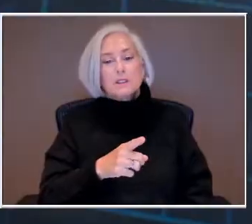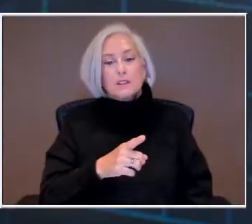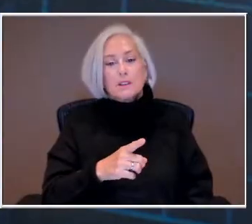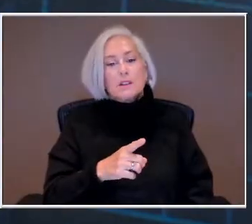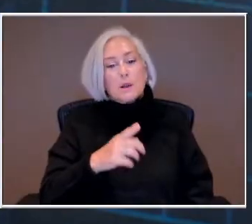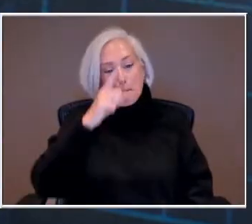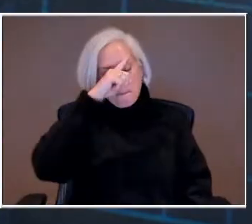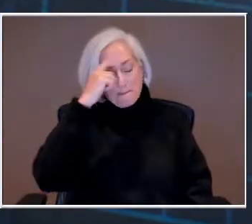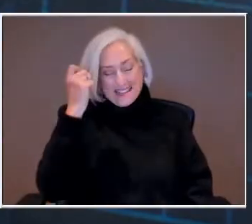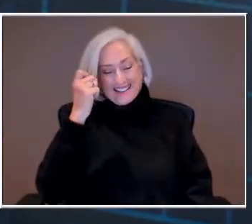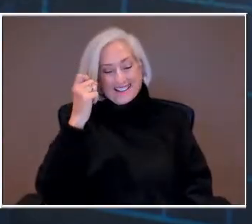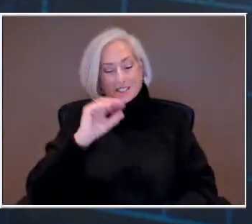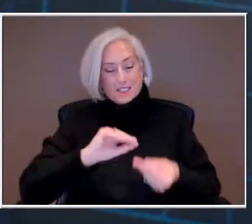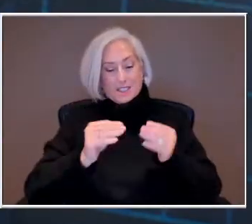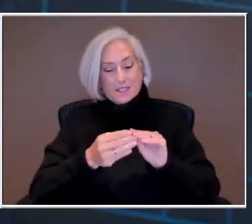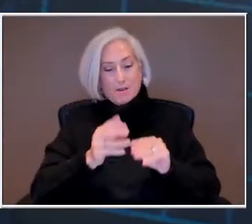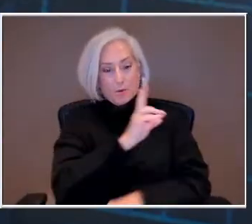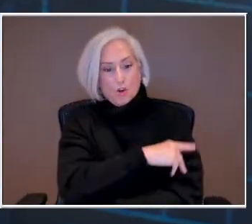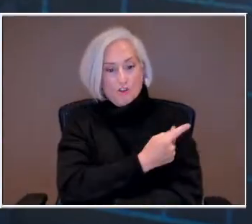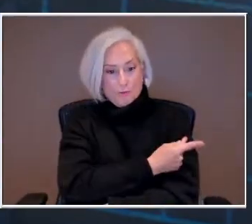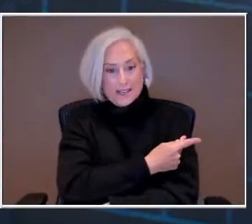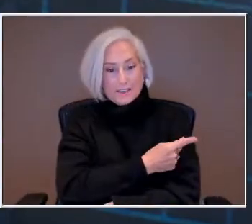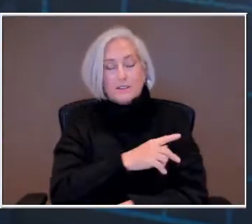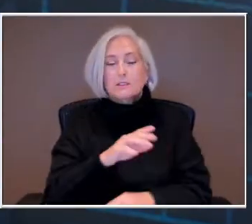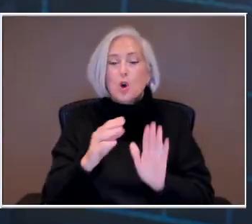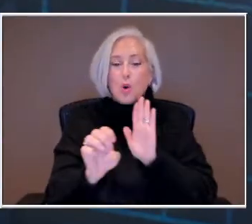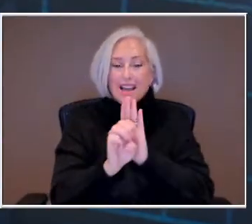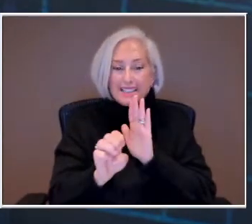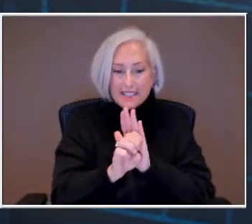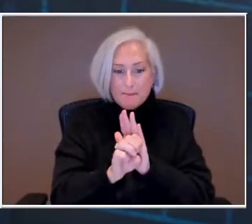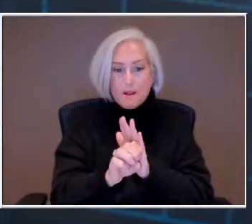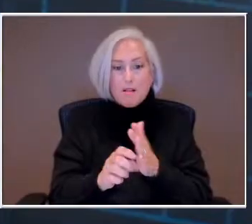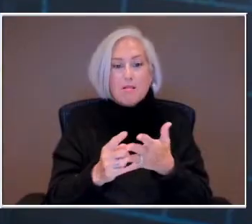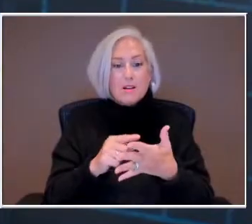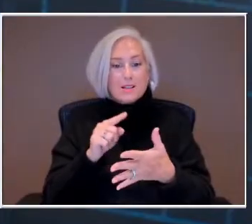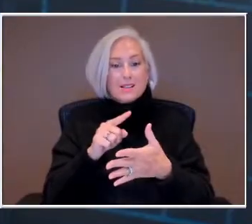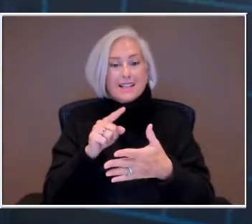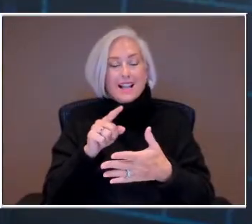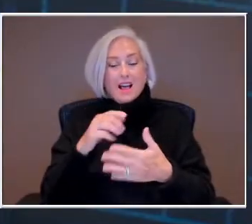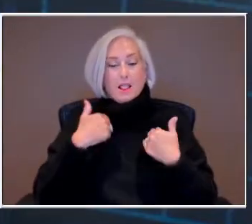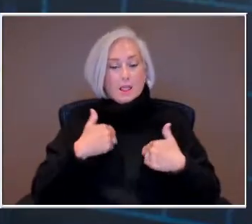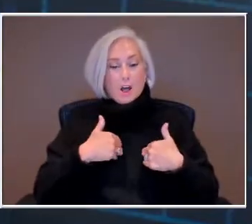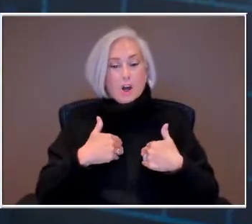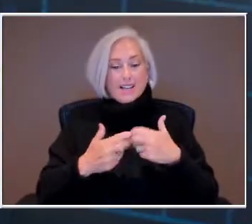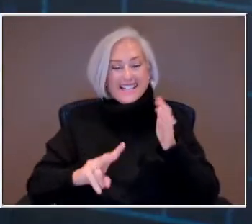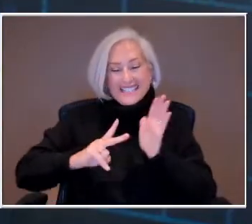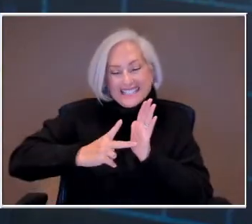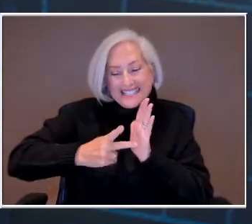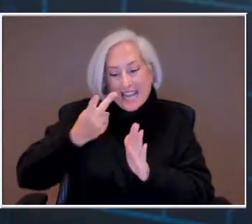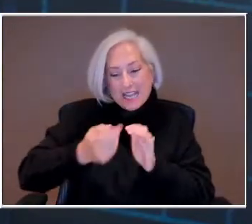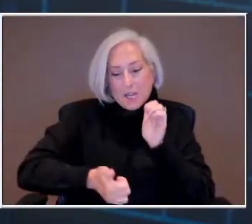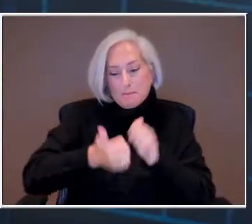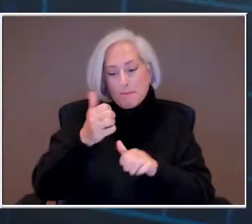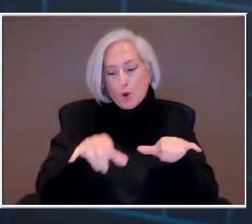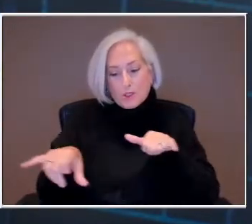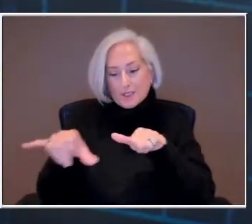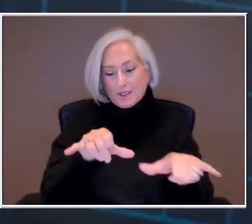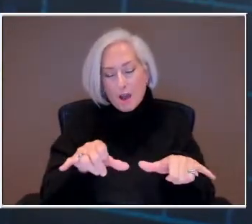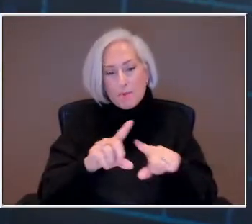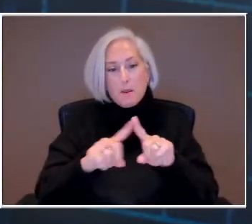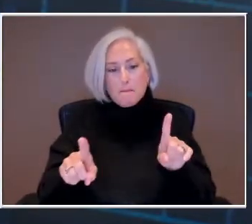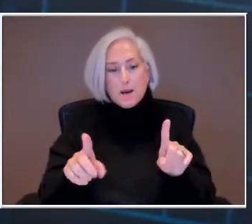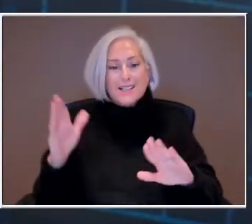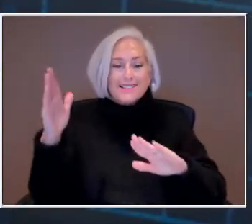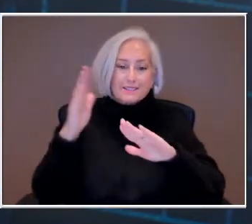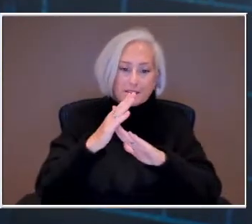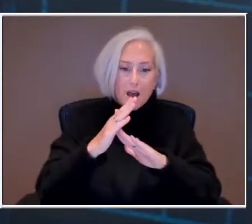of patients, so lung cancer is the second most common cancer in men and women, but it's the #1 cause of mortality in men and women.